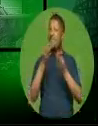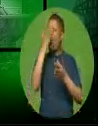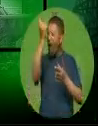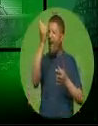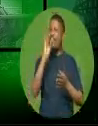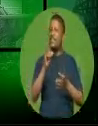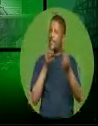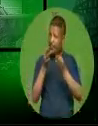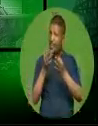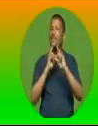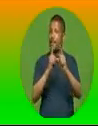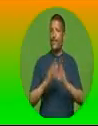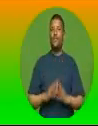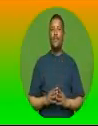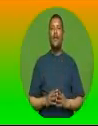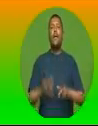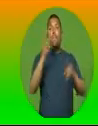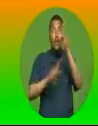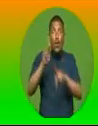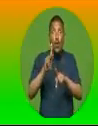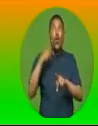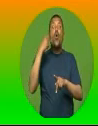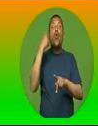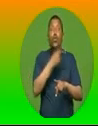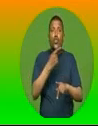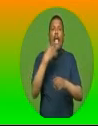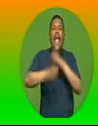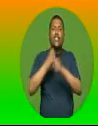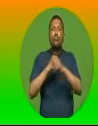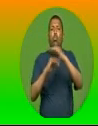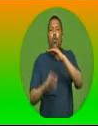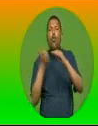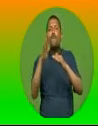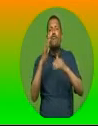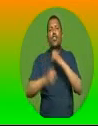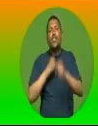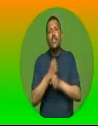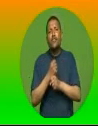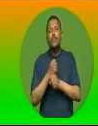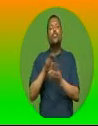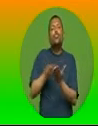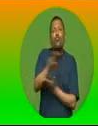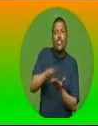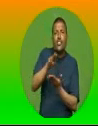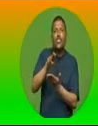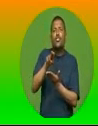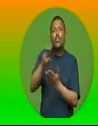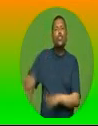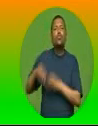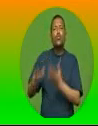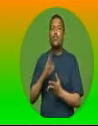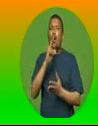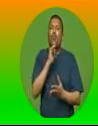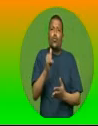why D is the answer. People whose age is below 15 years and university students